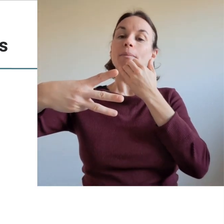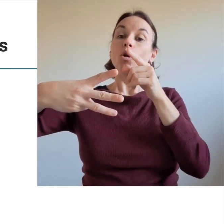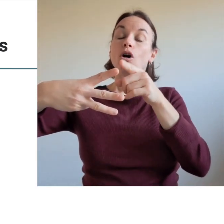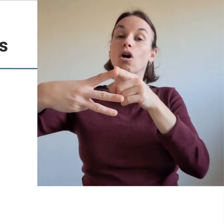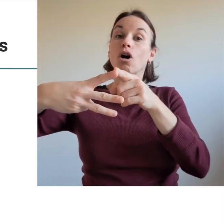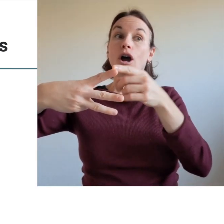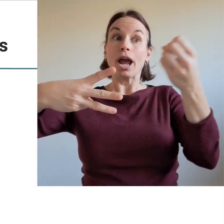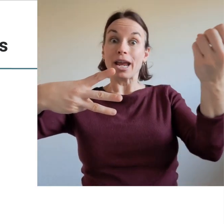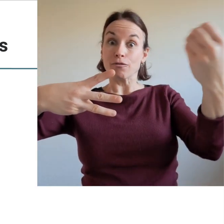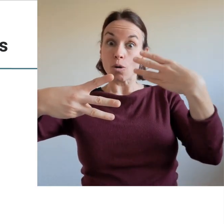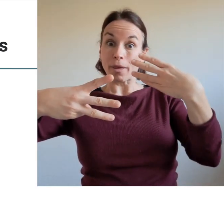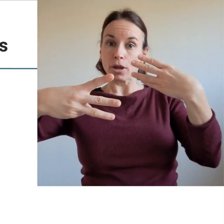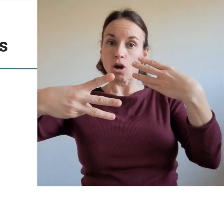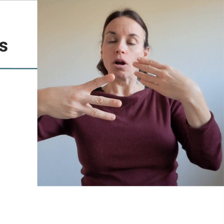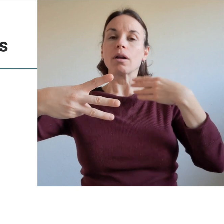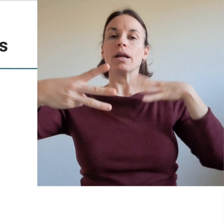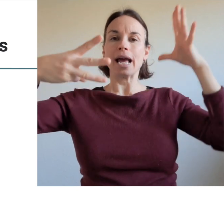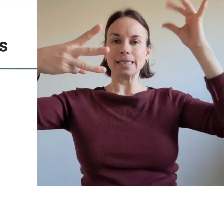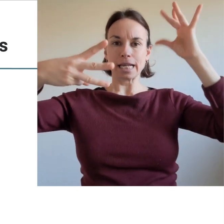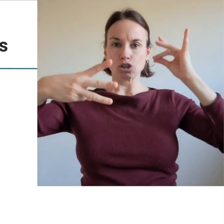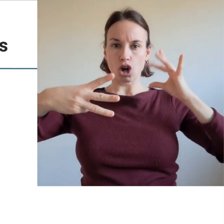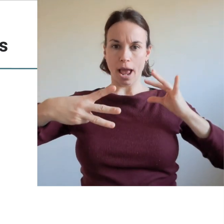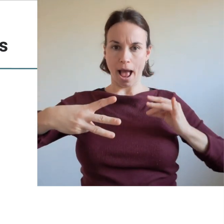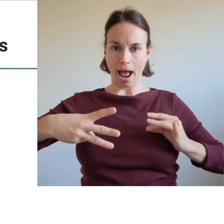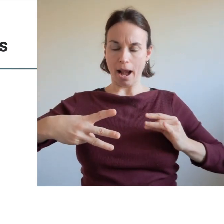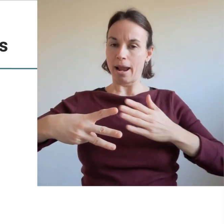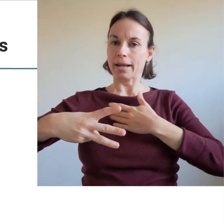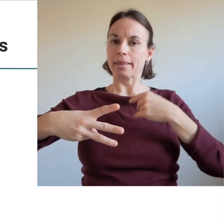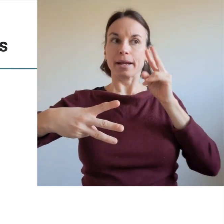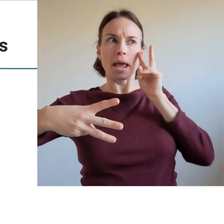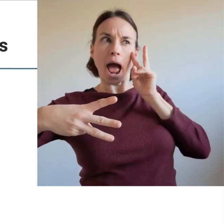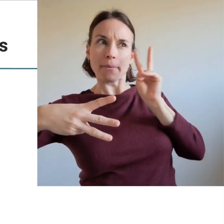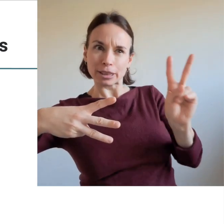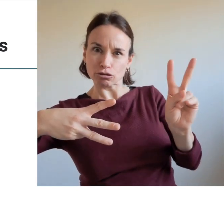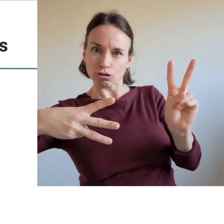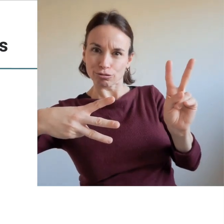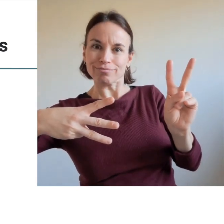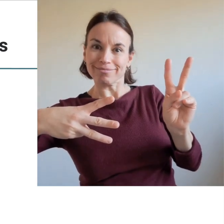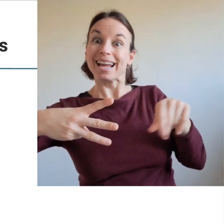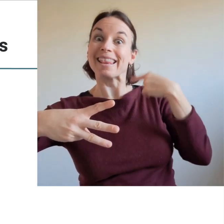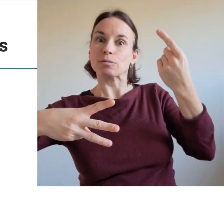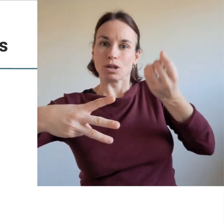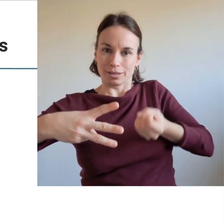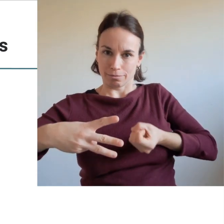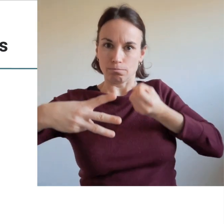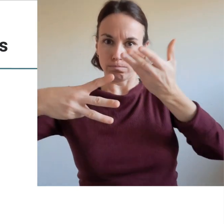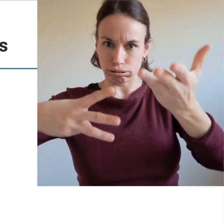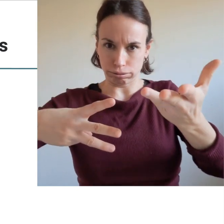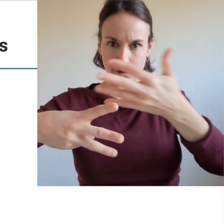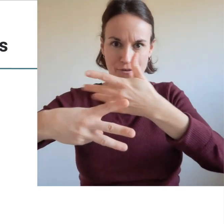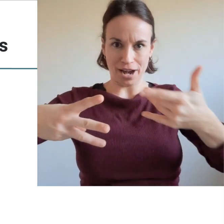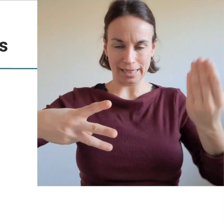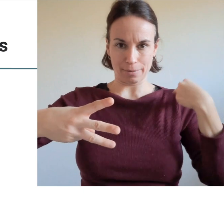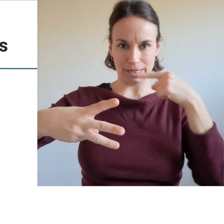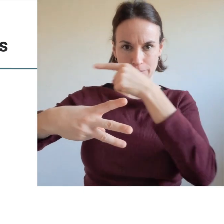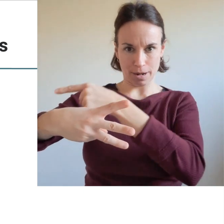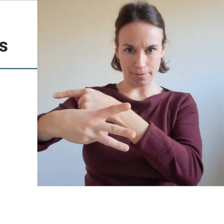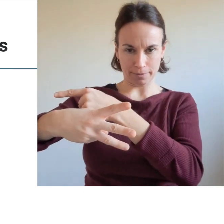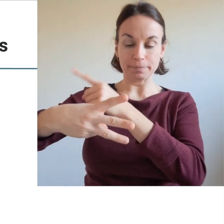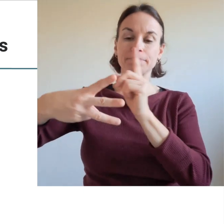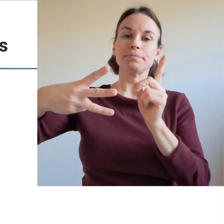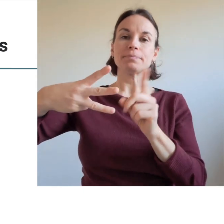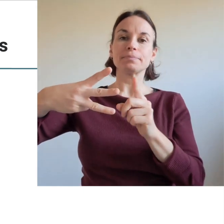be compatible with contexts in which the signer has seen the hitting event, with context in which the